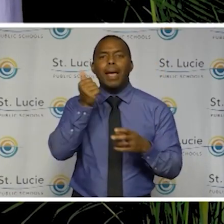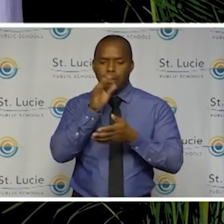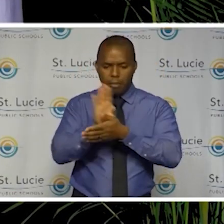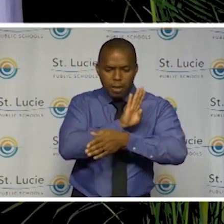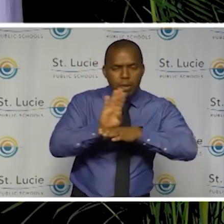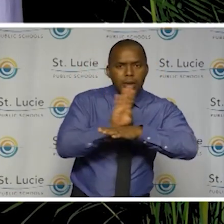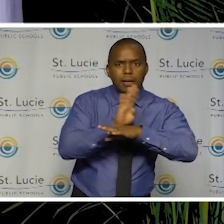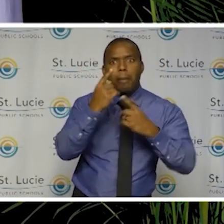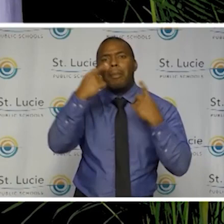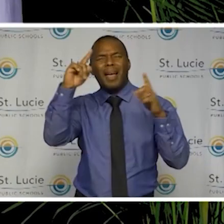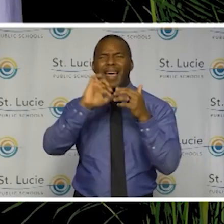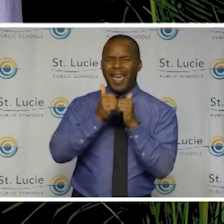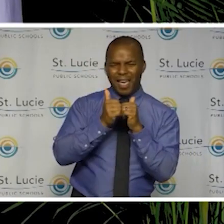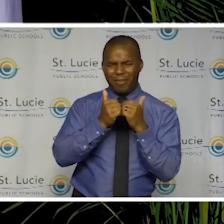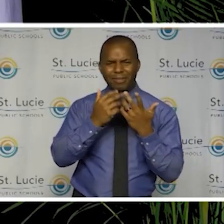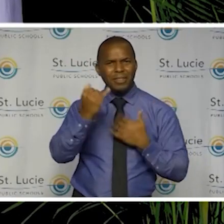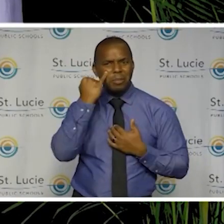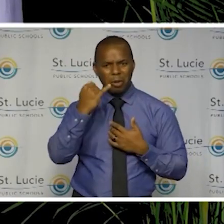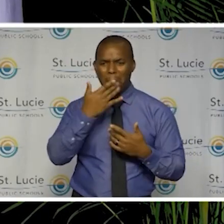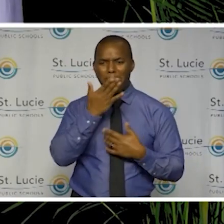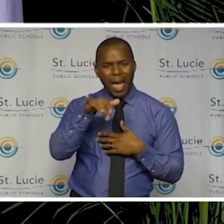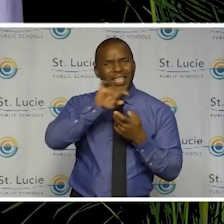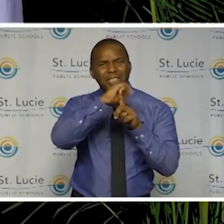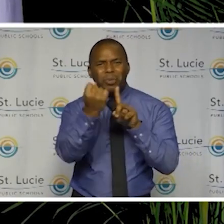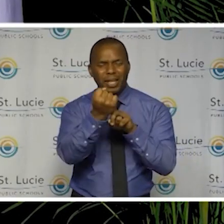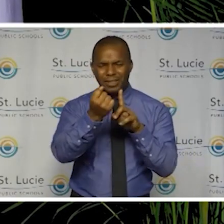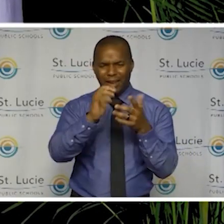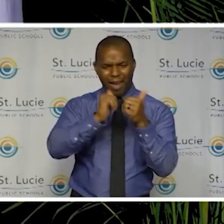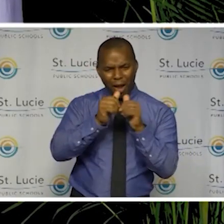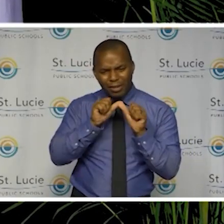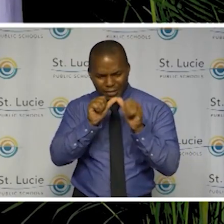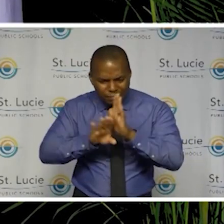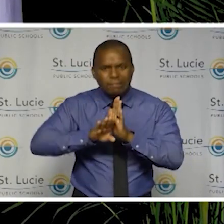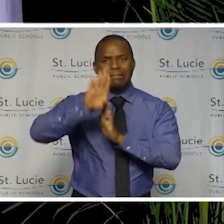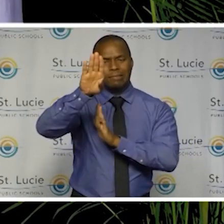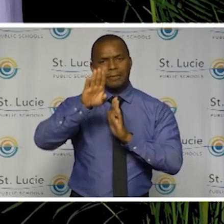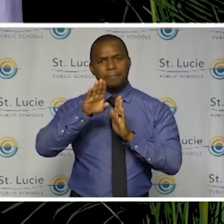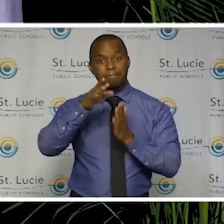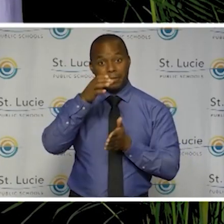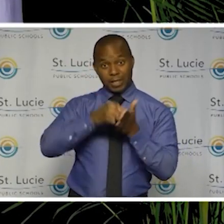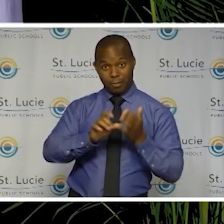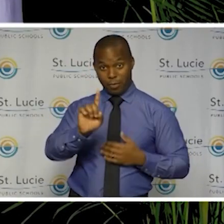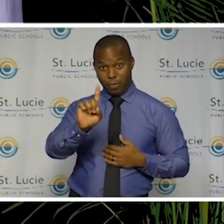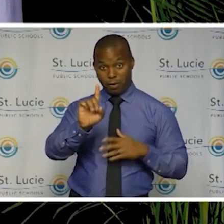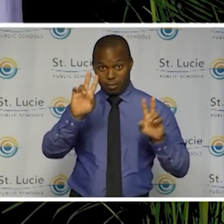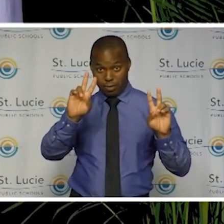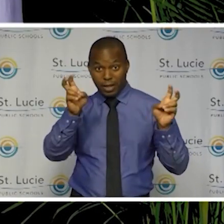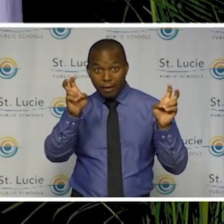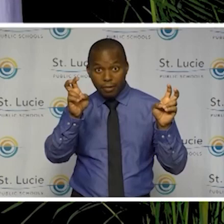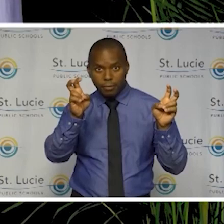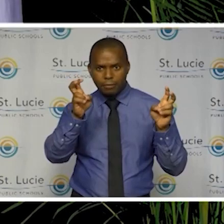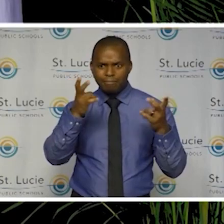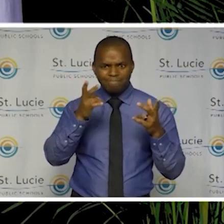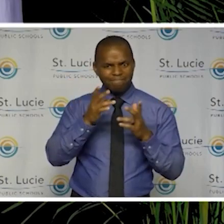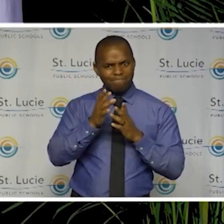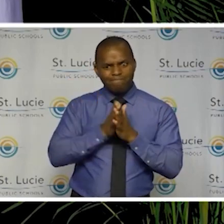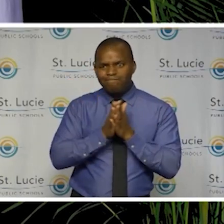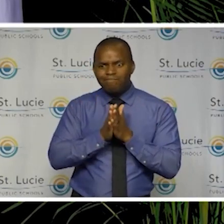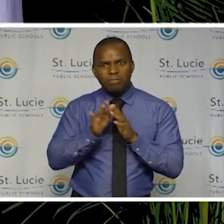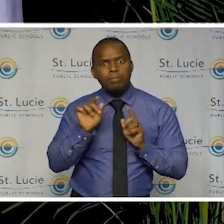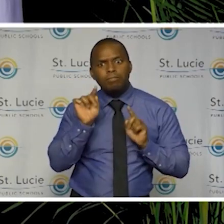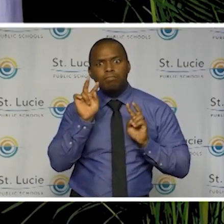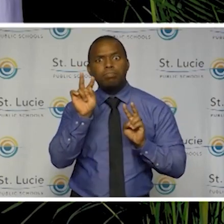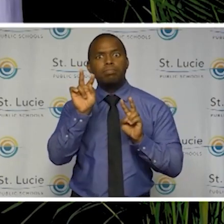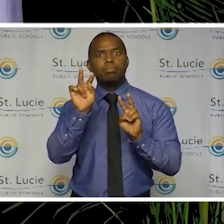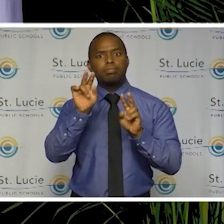thrive even in the most uncertain and chaotic times. Chapter one is entitled, Thriving in